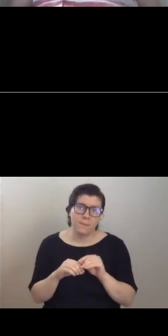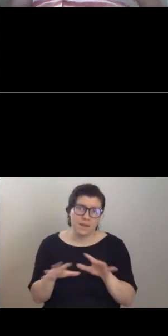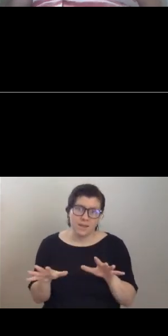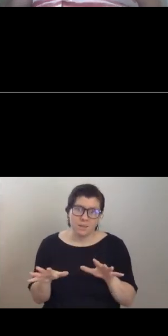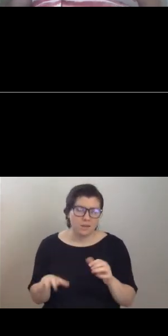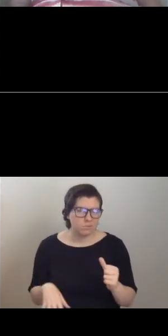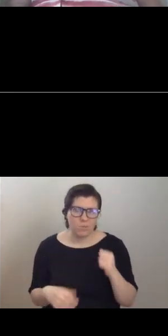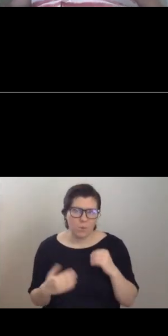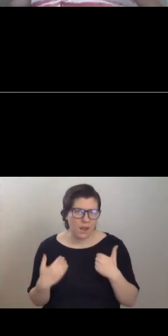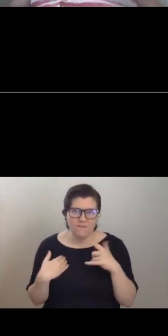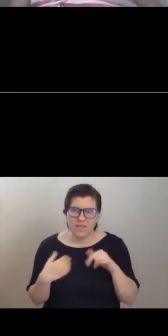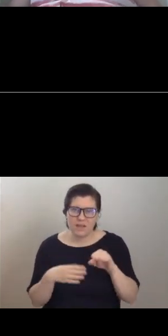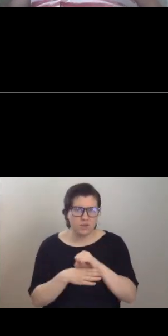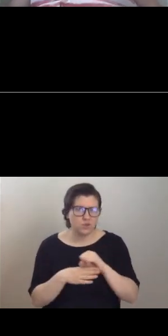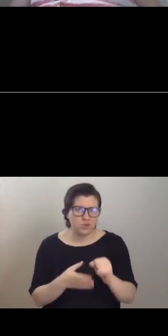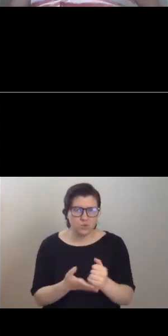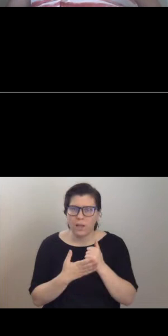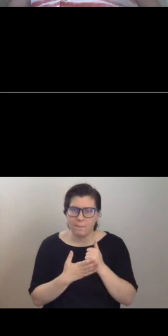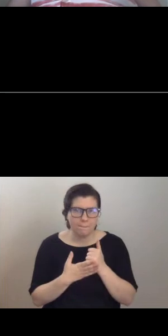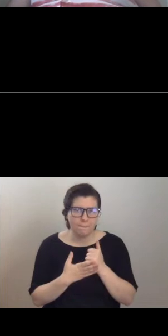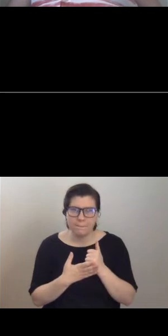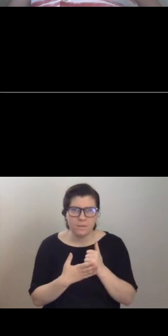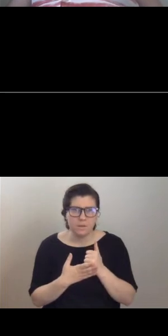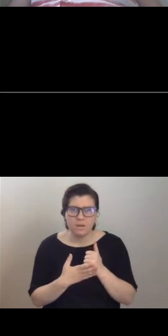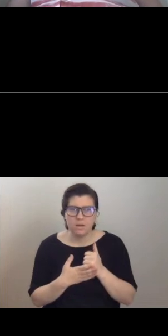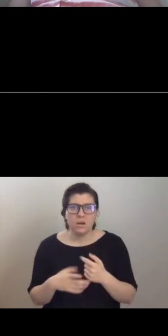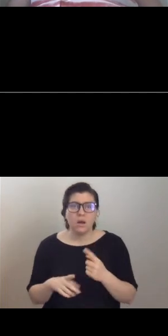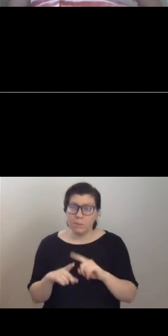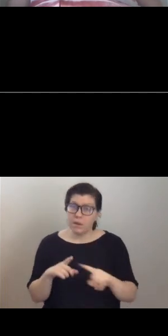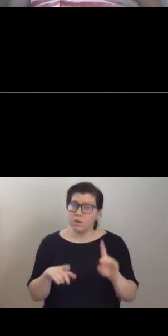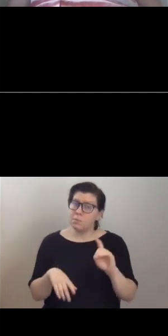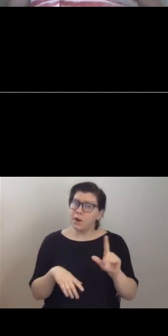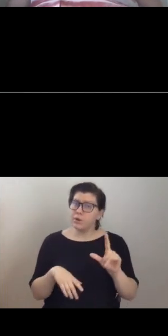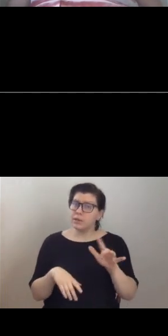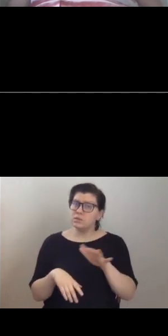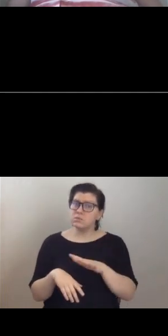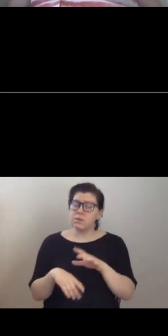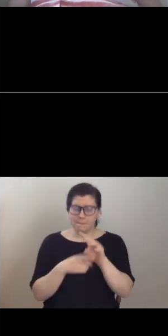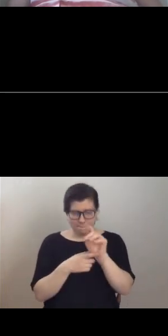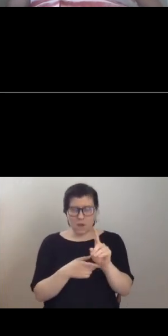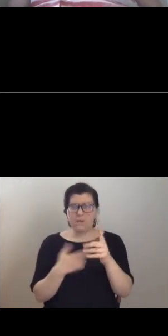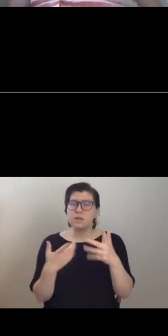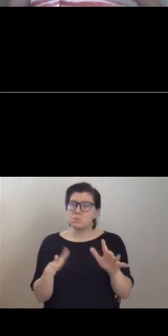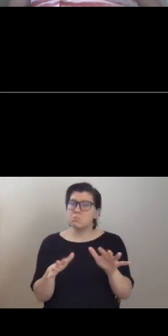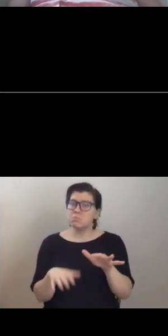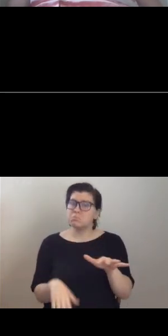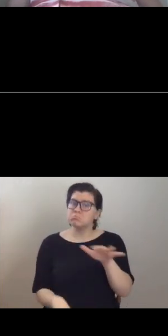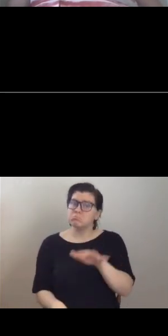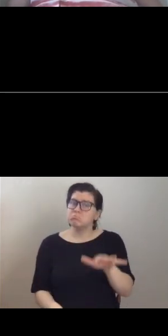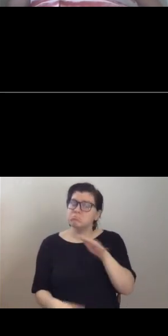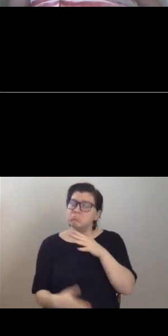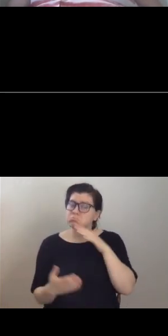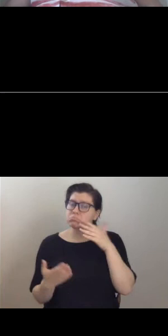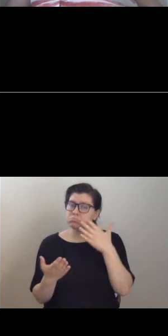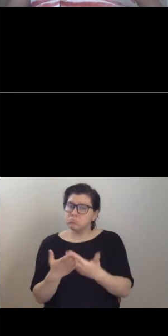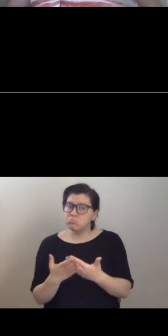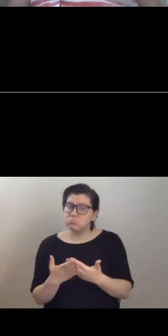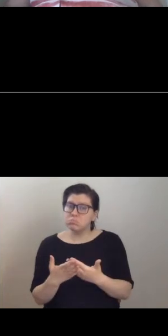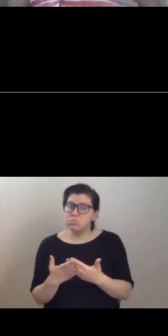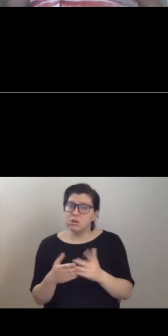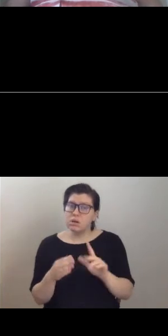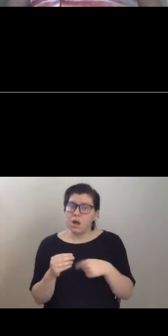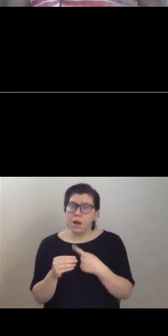that. But Maryland has done pretty well on making sure that most of our polling places are very